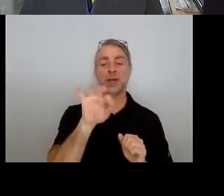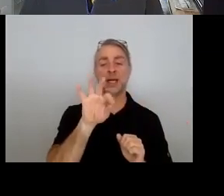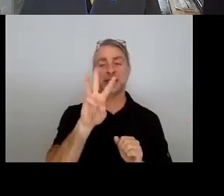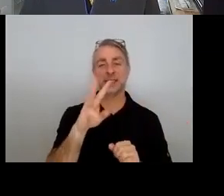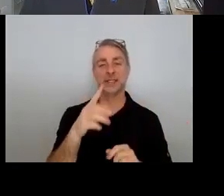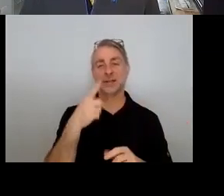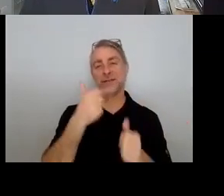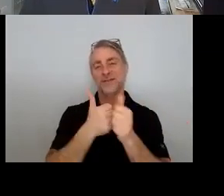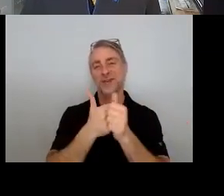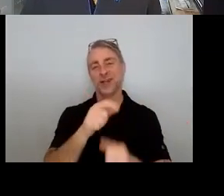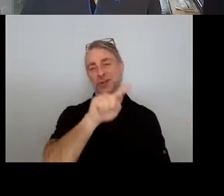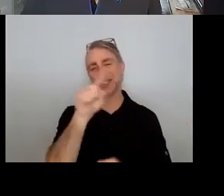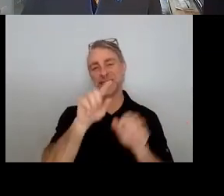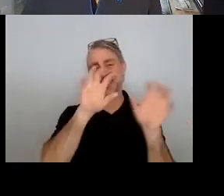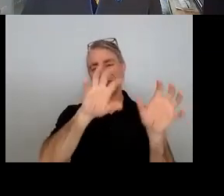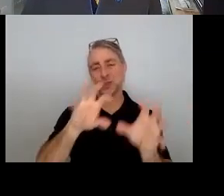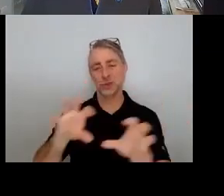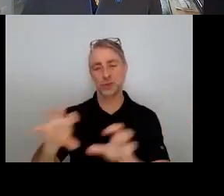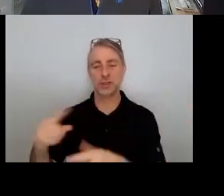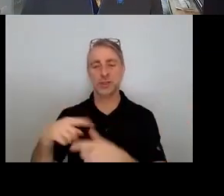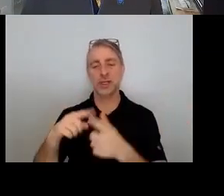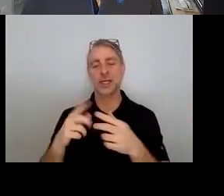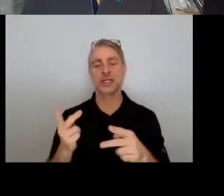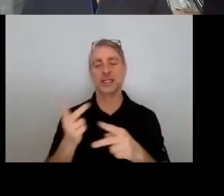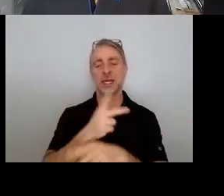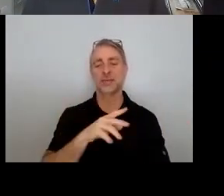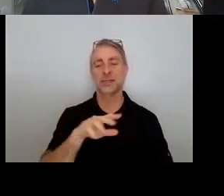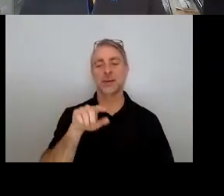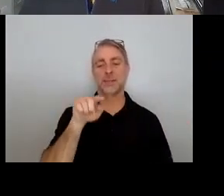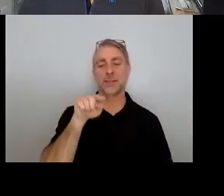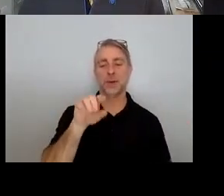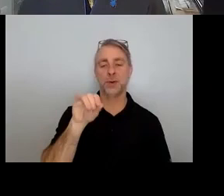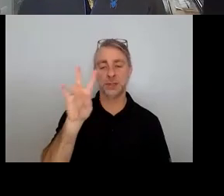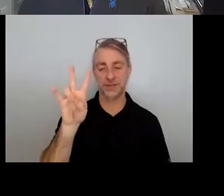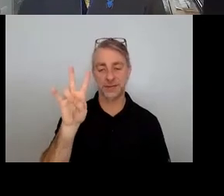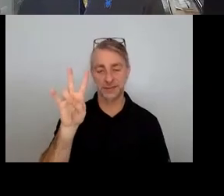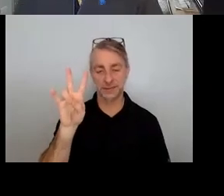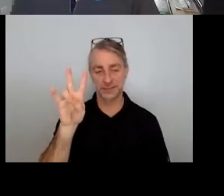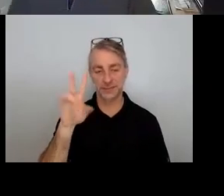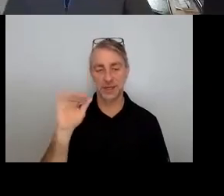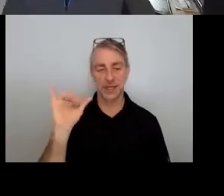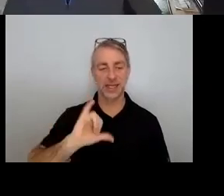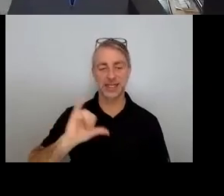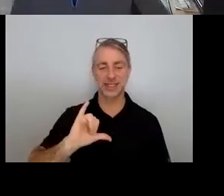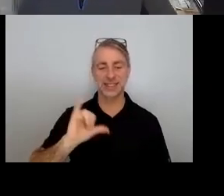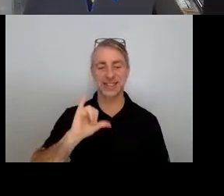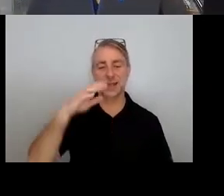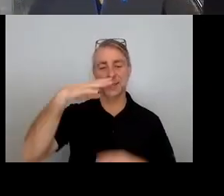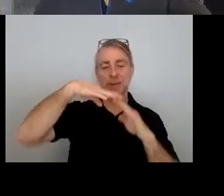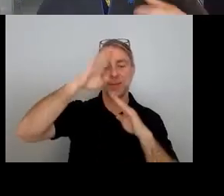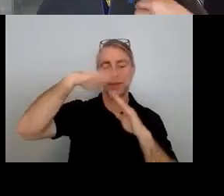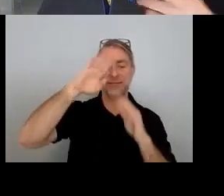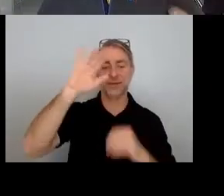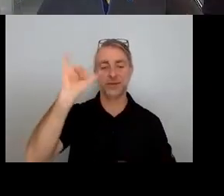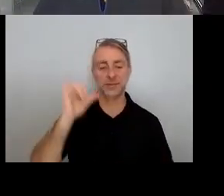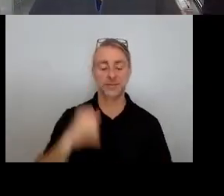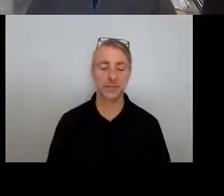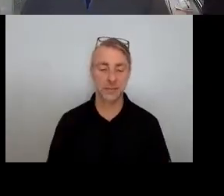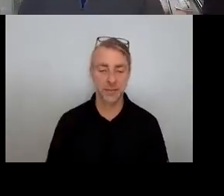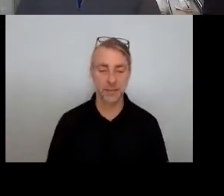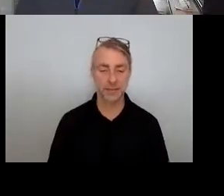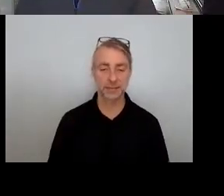and multiplying that by 0.07. And we do the same thing for the upper bound version, except we